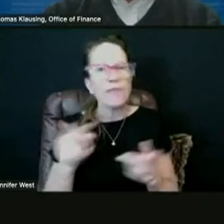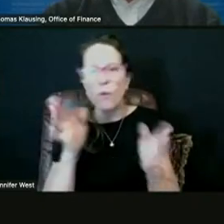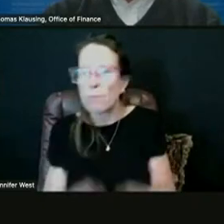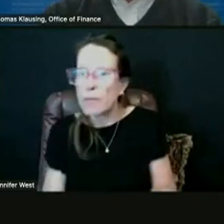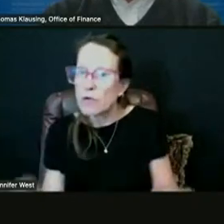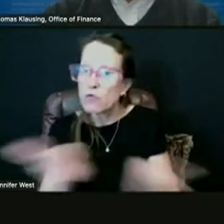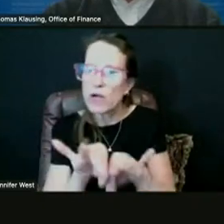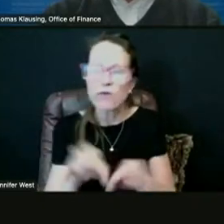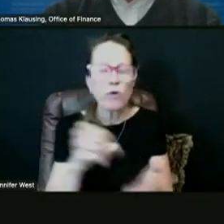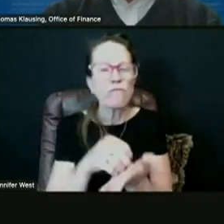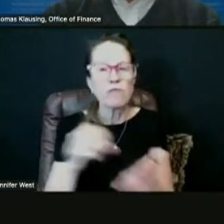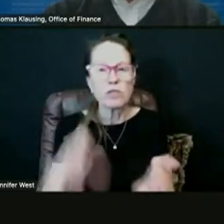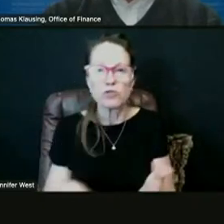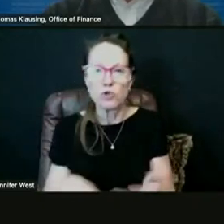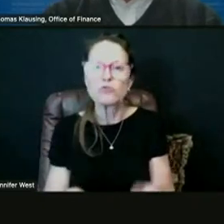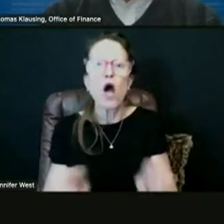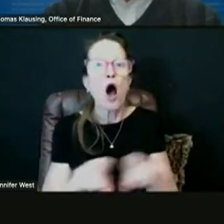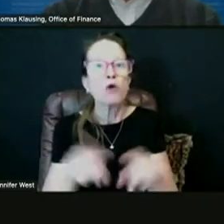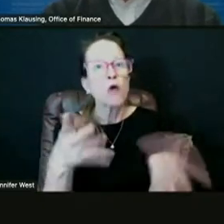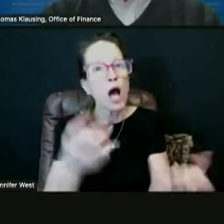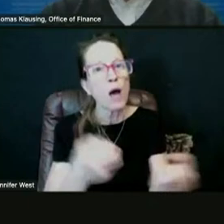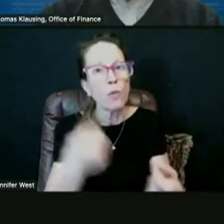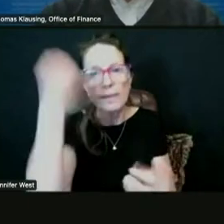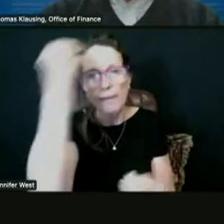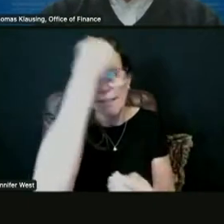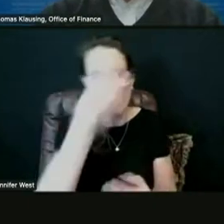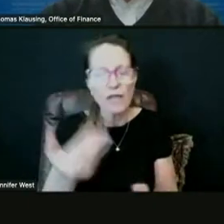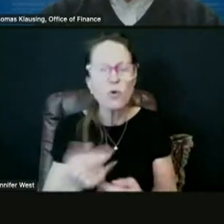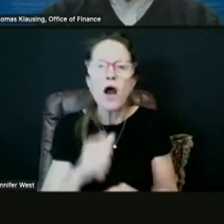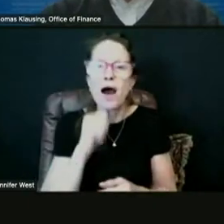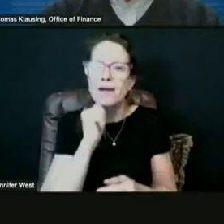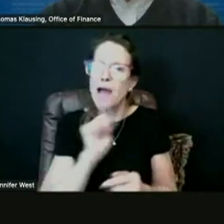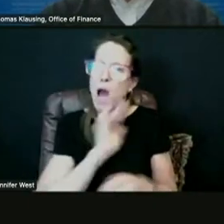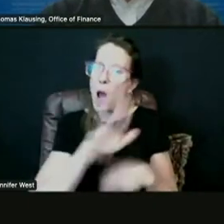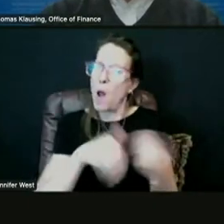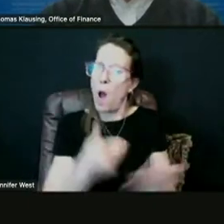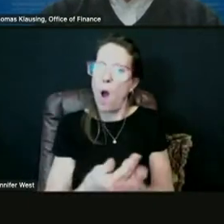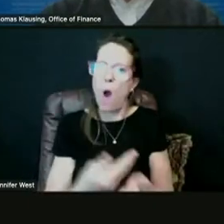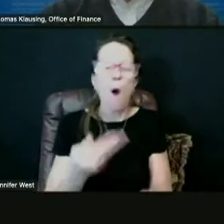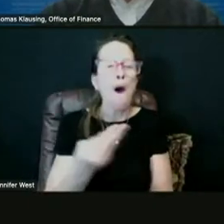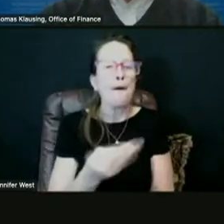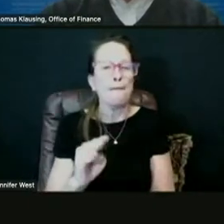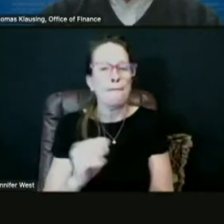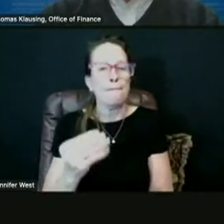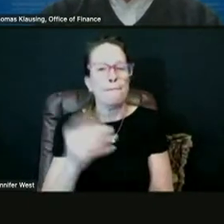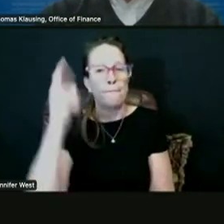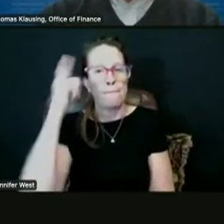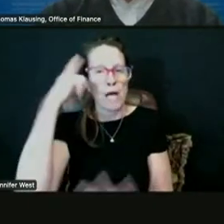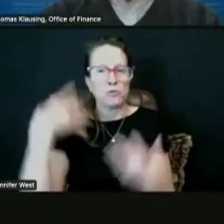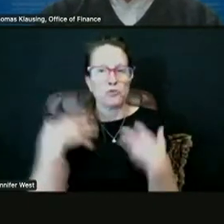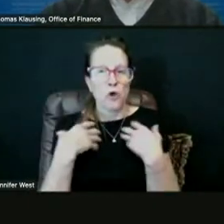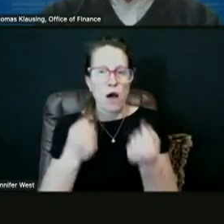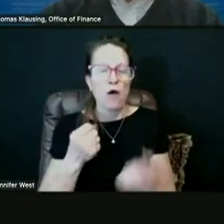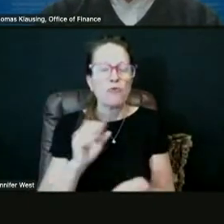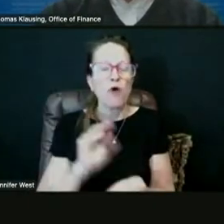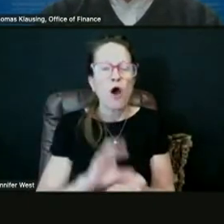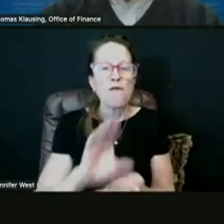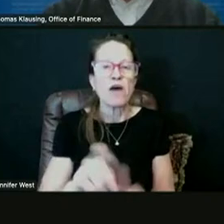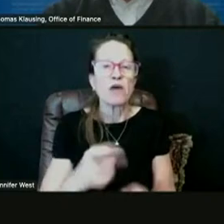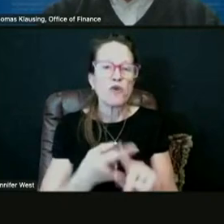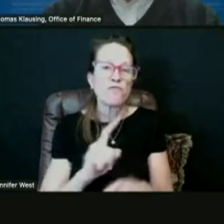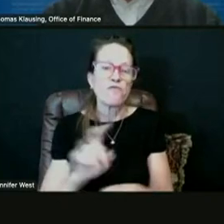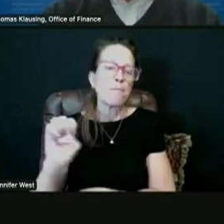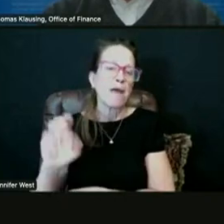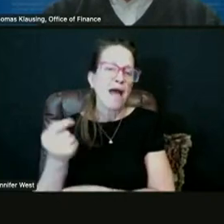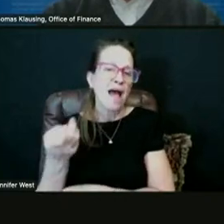students. And then I also want to say not all mental health positions are funded through ESSER. You know, some are directly funded